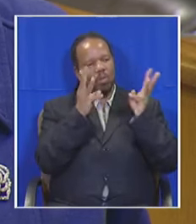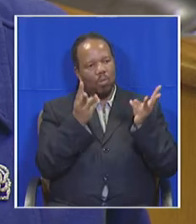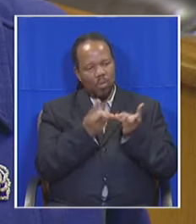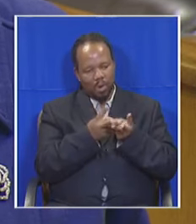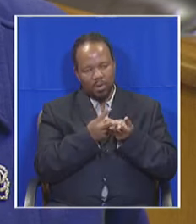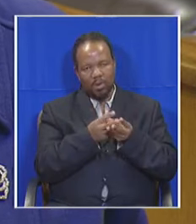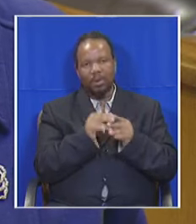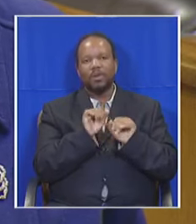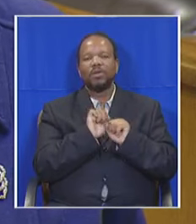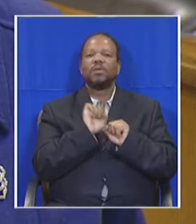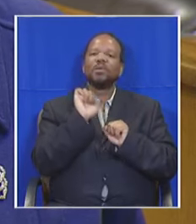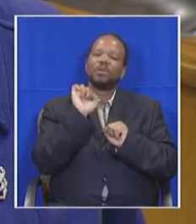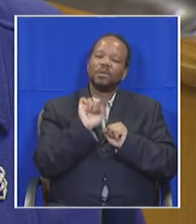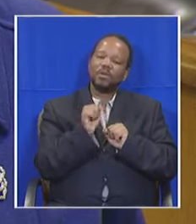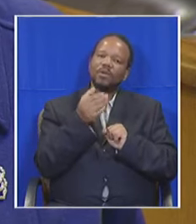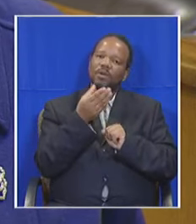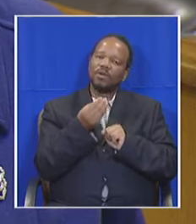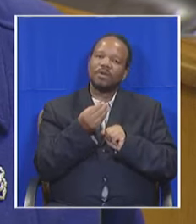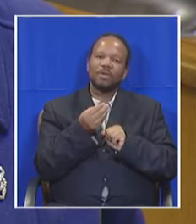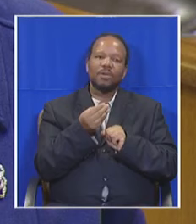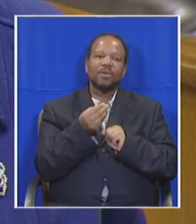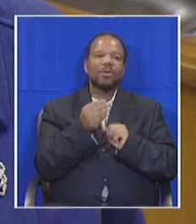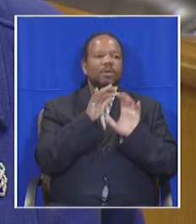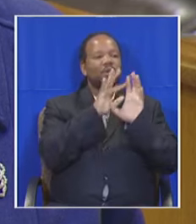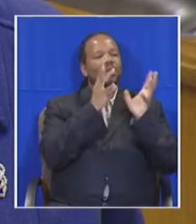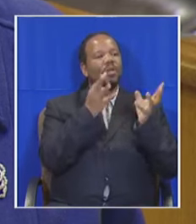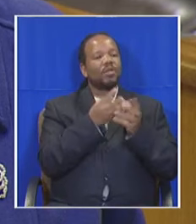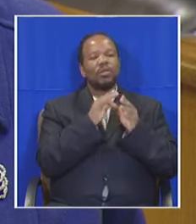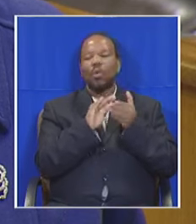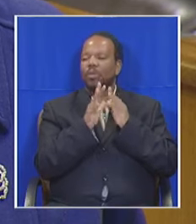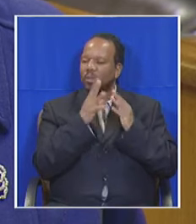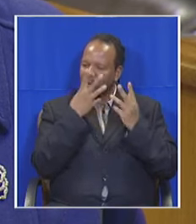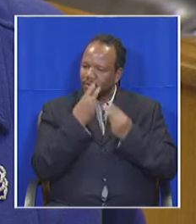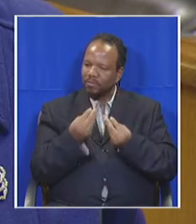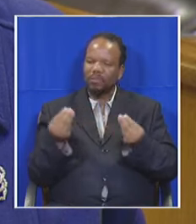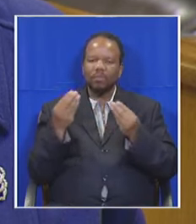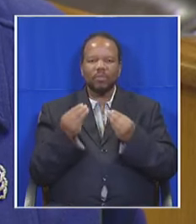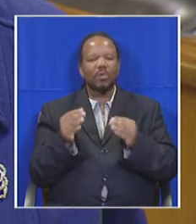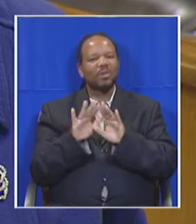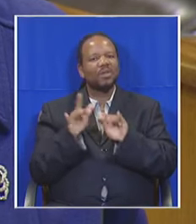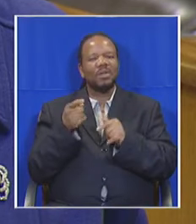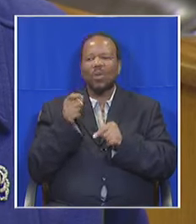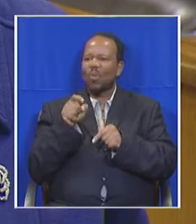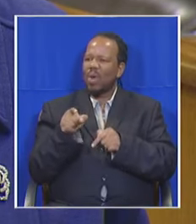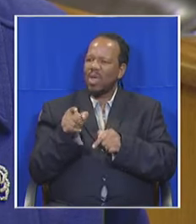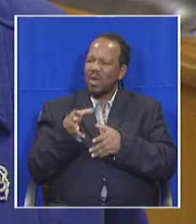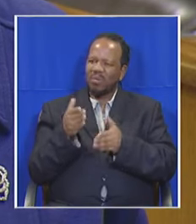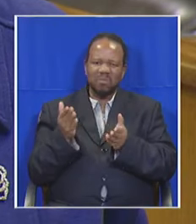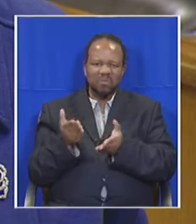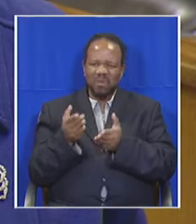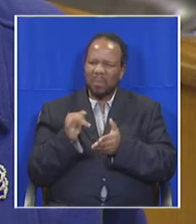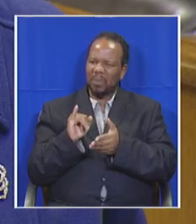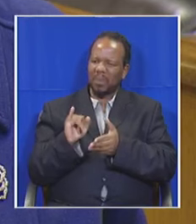which deserves the attention of the international community, understands that the maltreatment of the elder